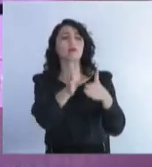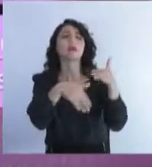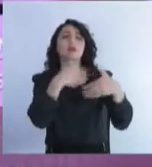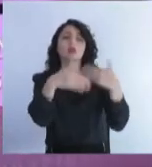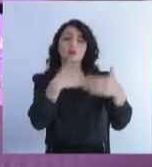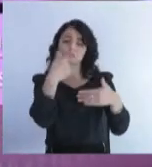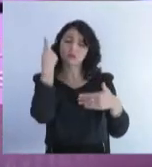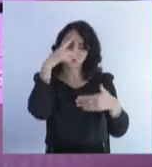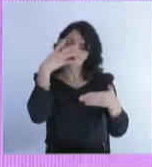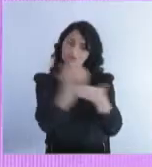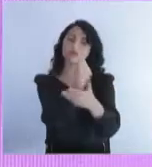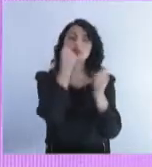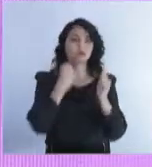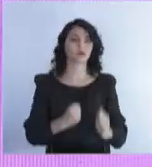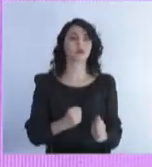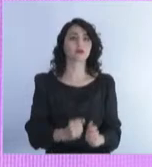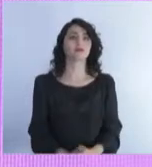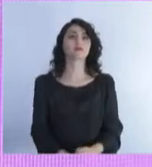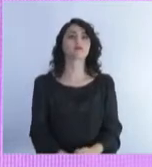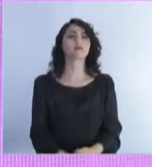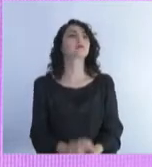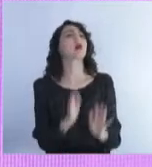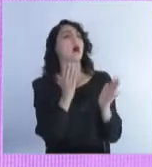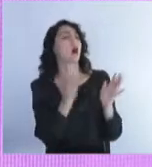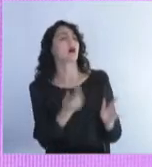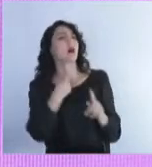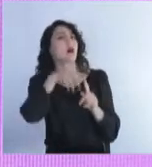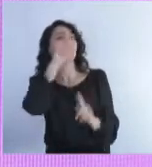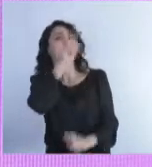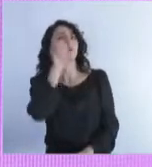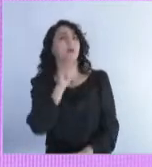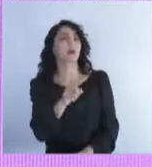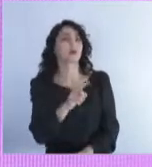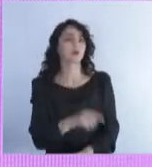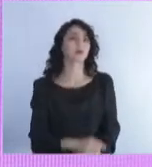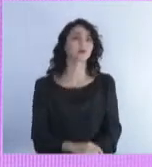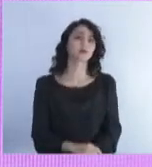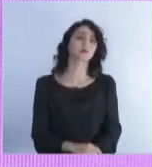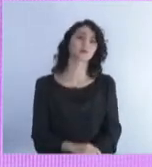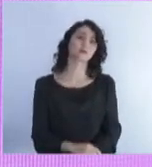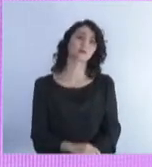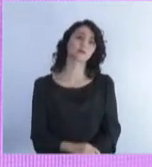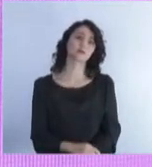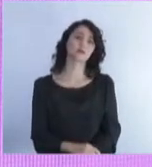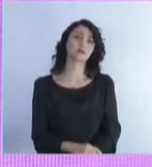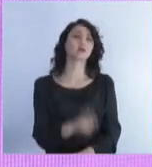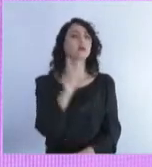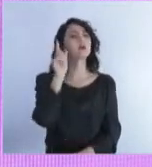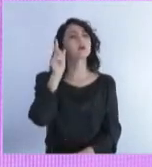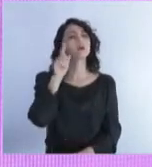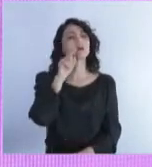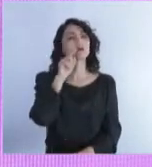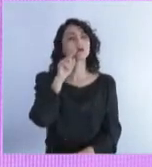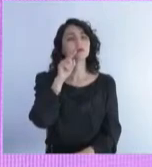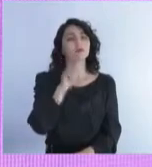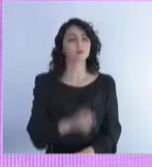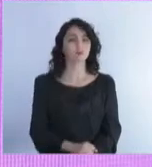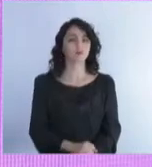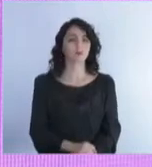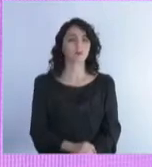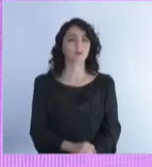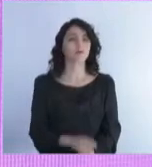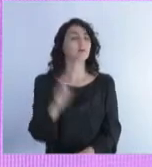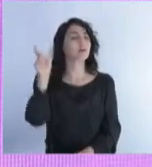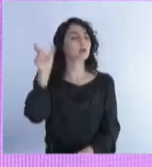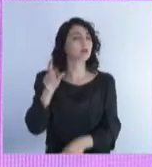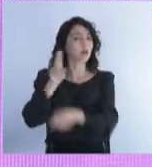doable. Now I have another question. He's a teacher, and I'm